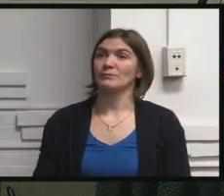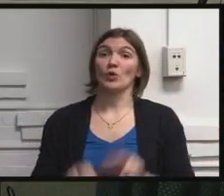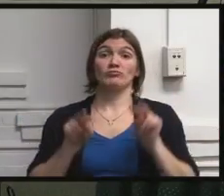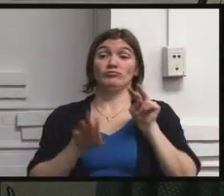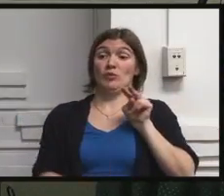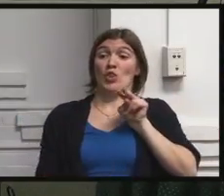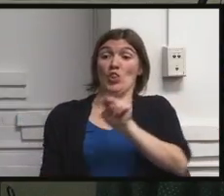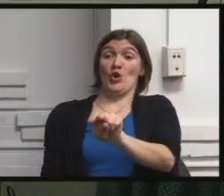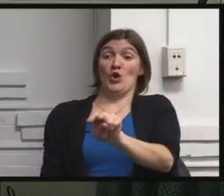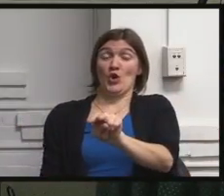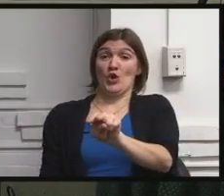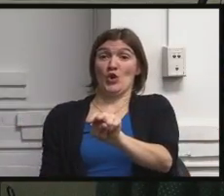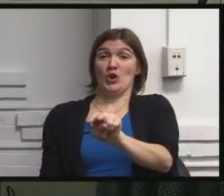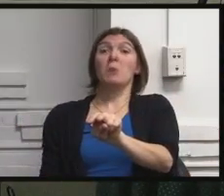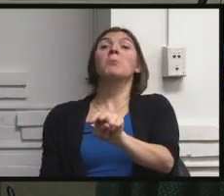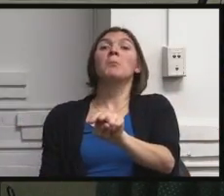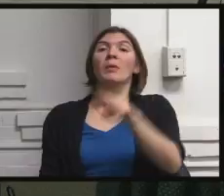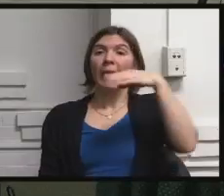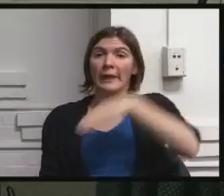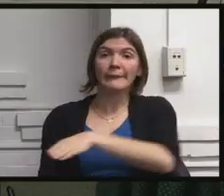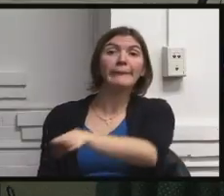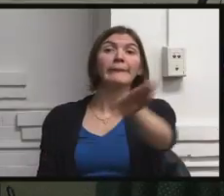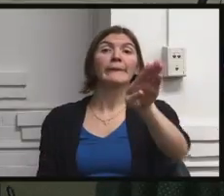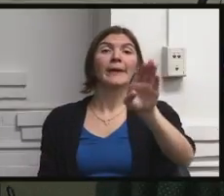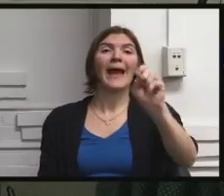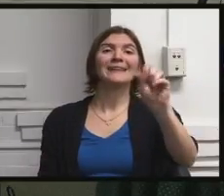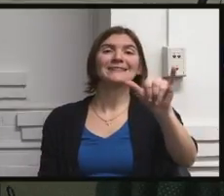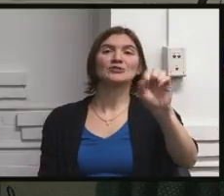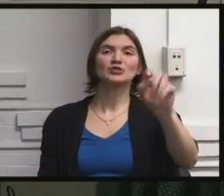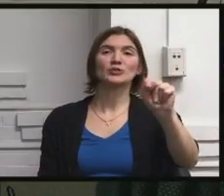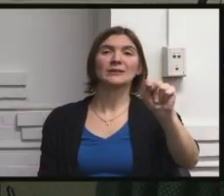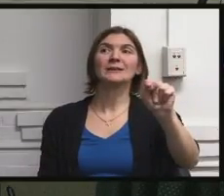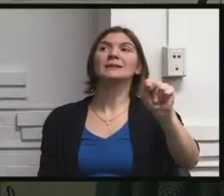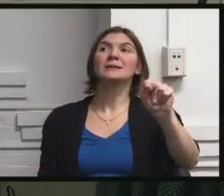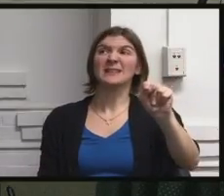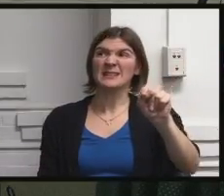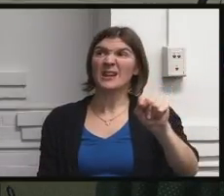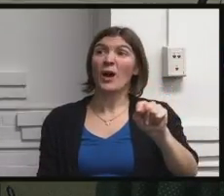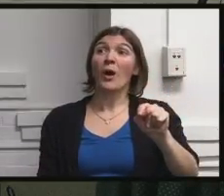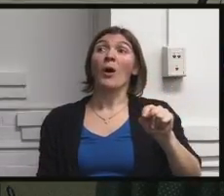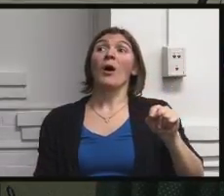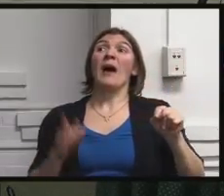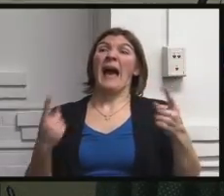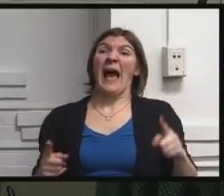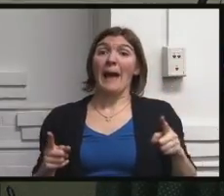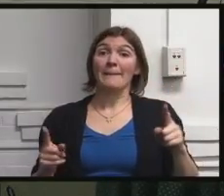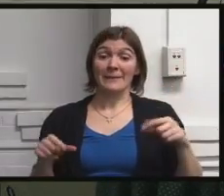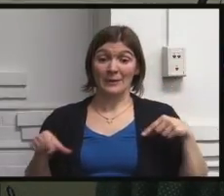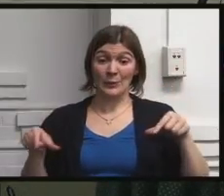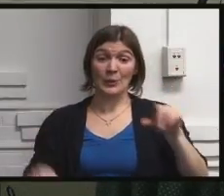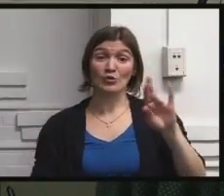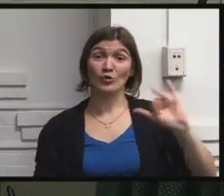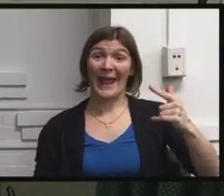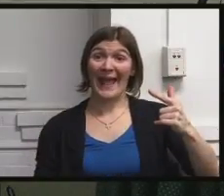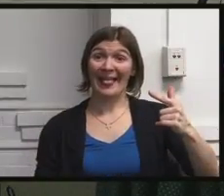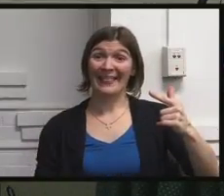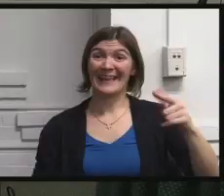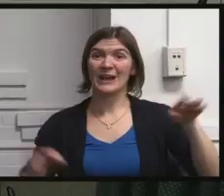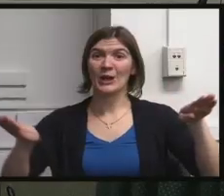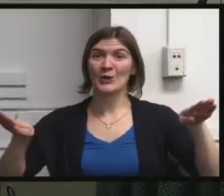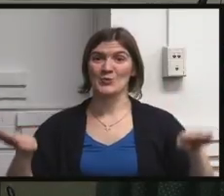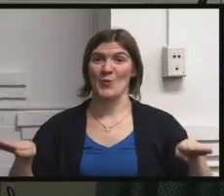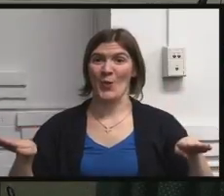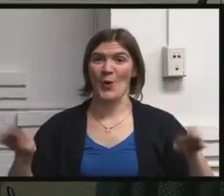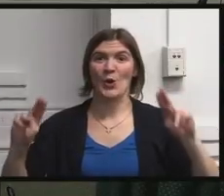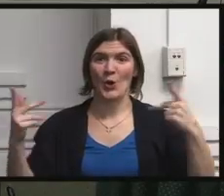So here's just another view looking west over the bridge. The bridge and approach rail is substandard. What that means is it doesn't meet our safety standards for today.